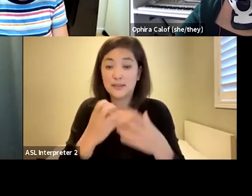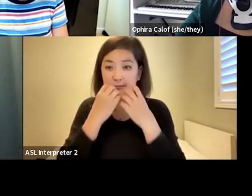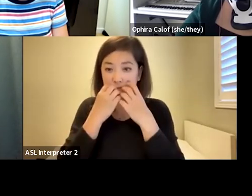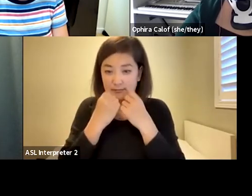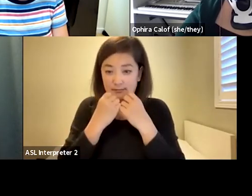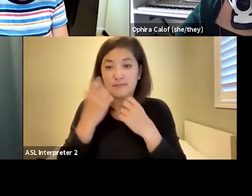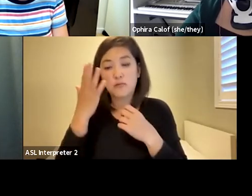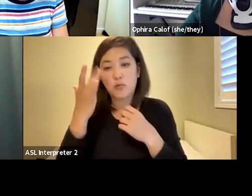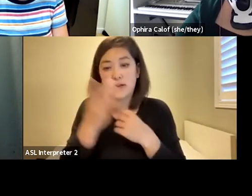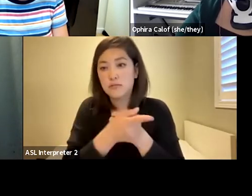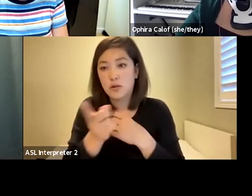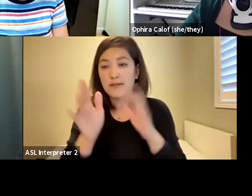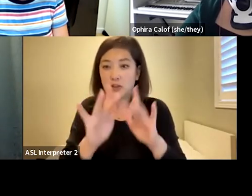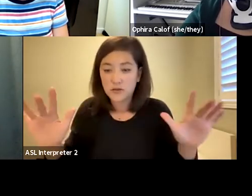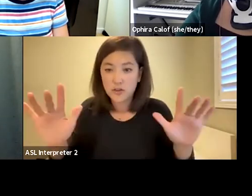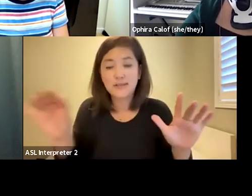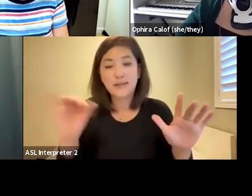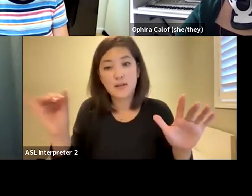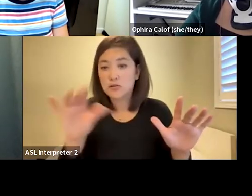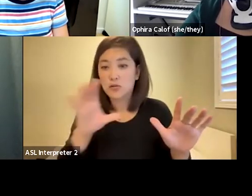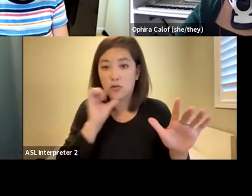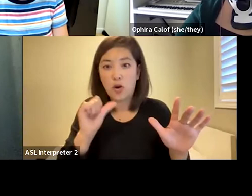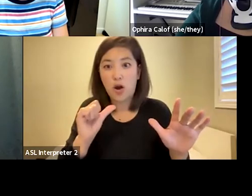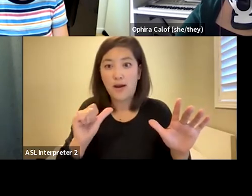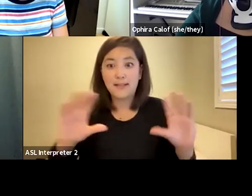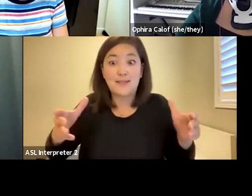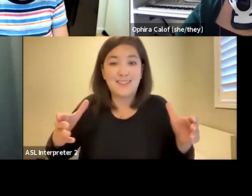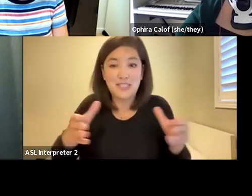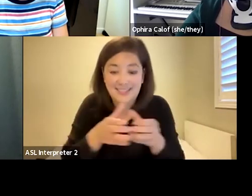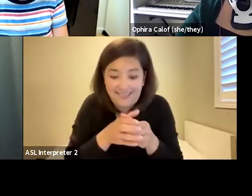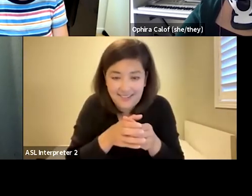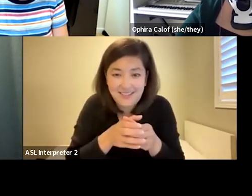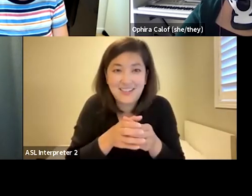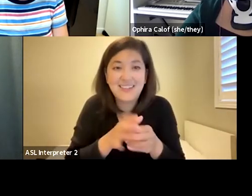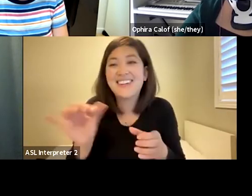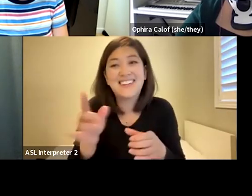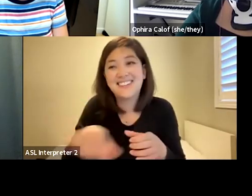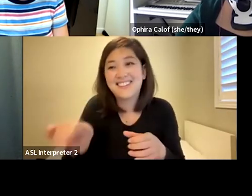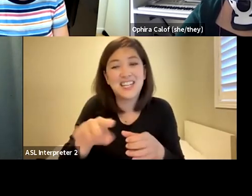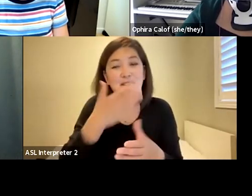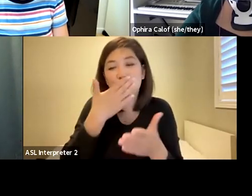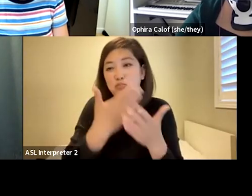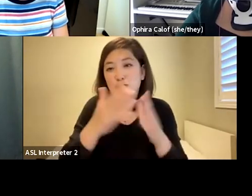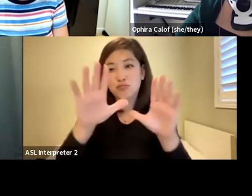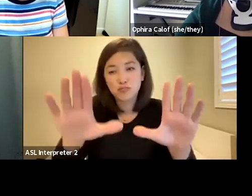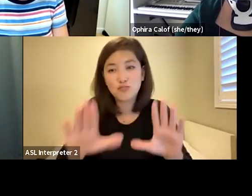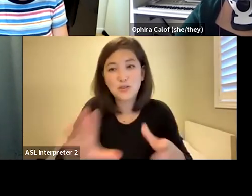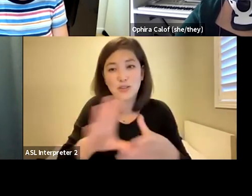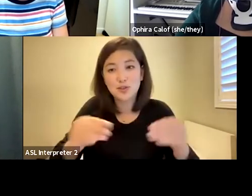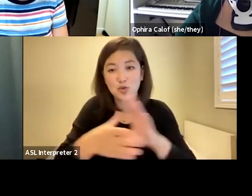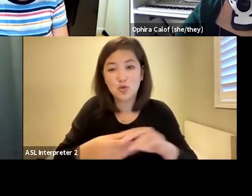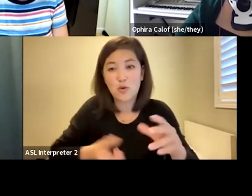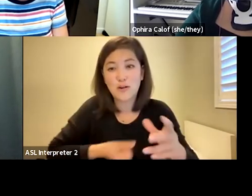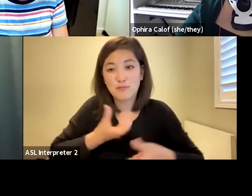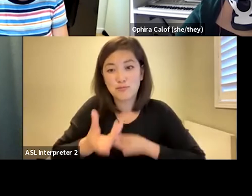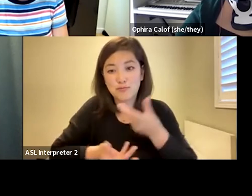diverse and that you are marginalized, and not on the fact that regardless, you're just great storytellers. So I'd like to shift gears a